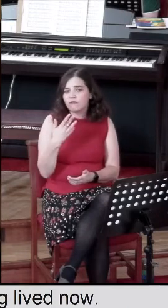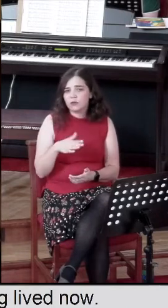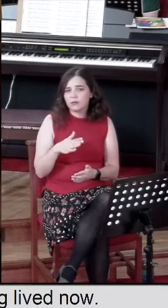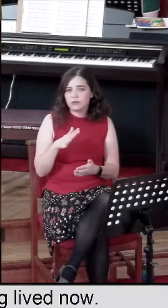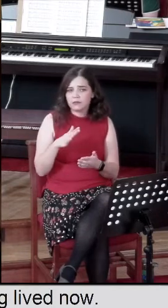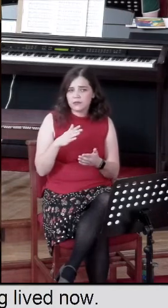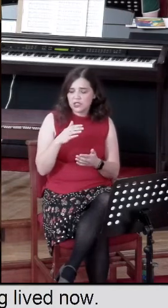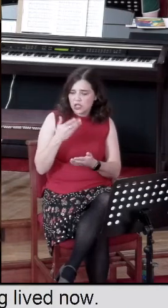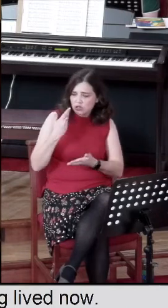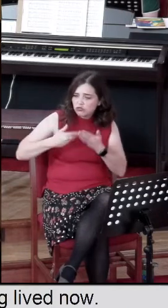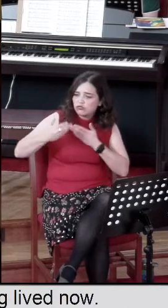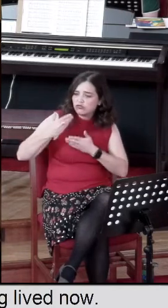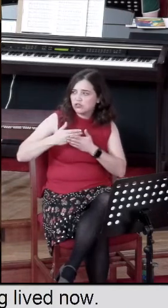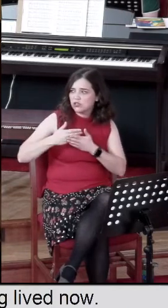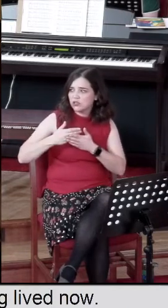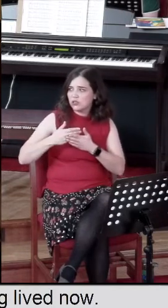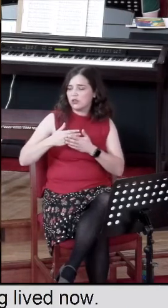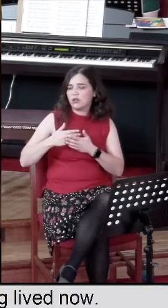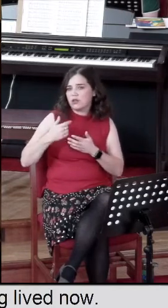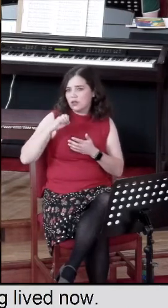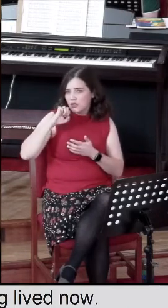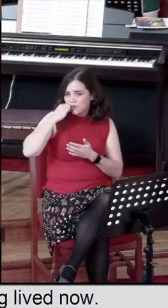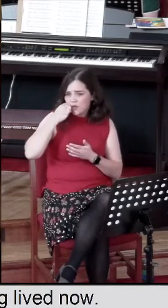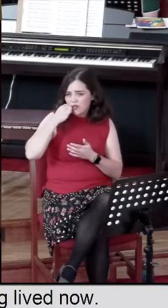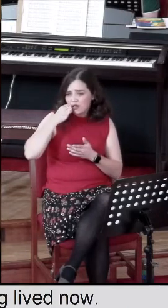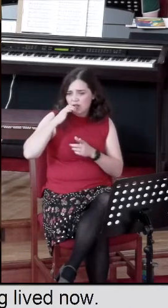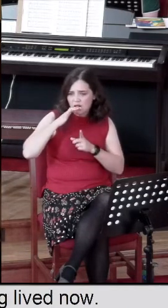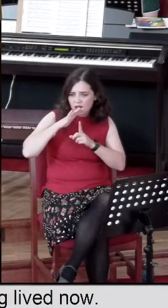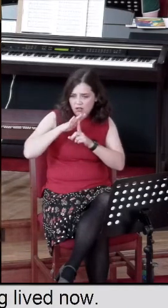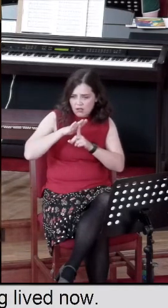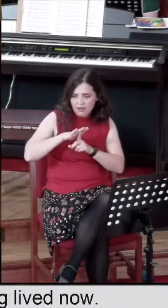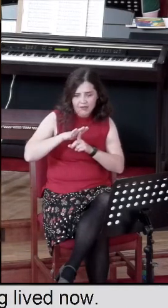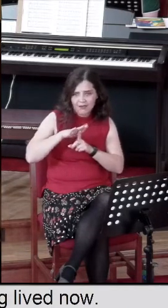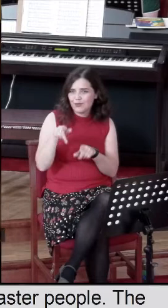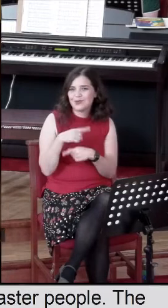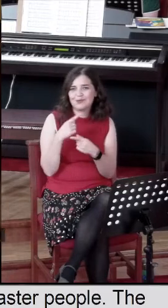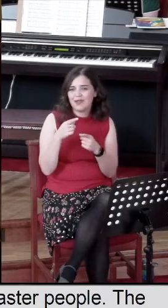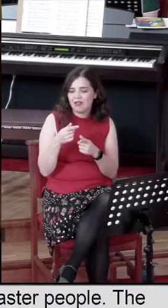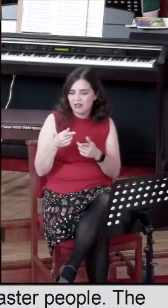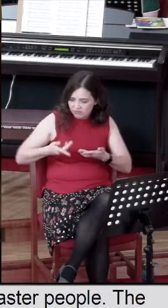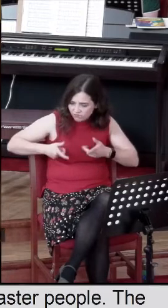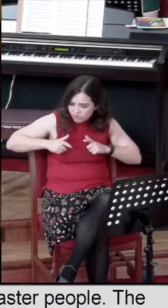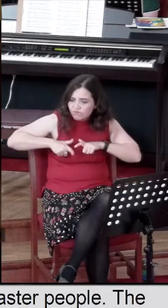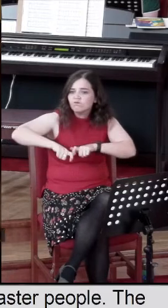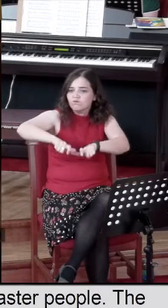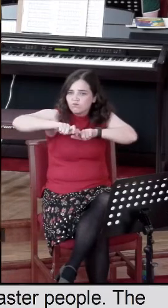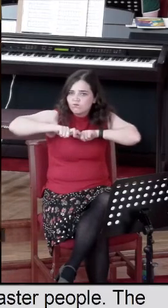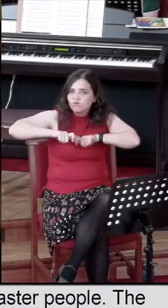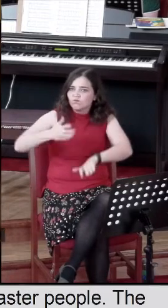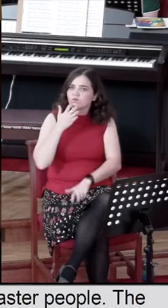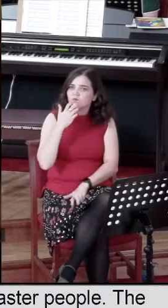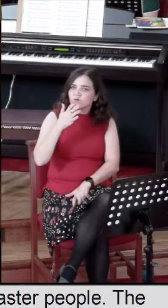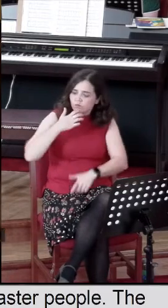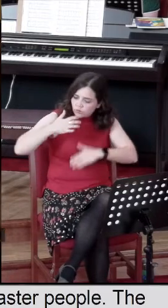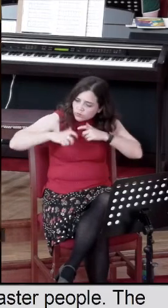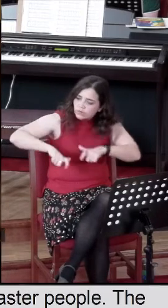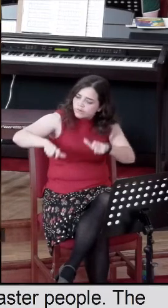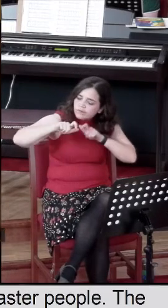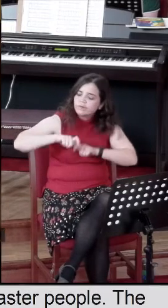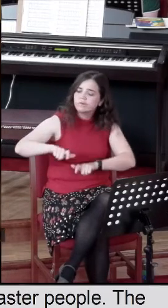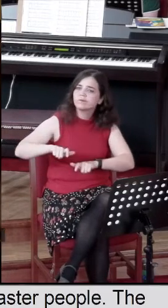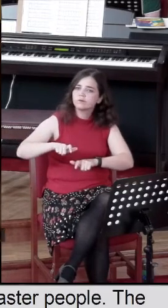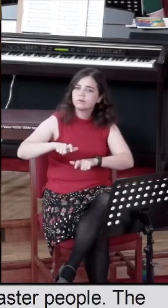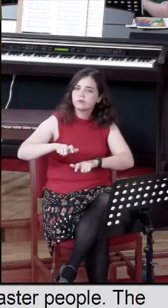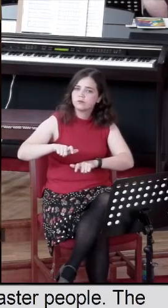and everything else, the history of the church, they will be irrepressible. You will not be able to keep God's people down, no matter